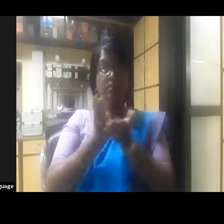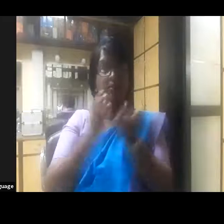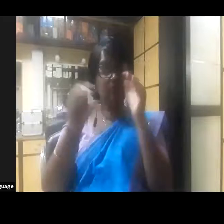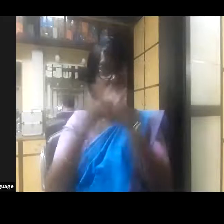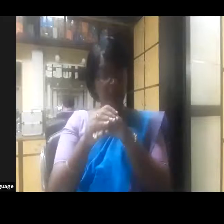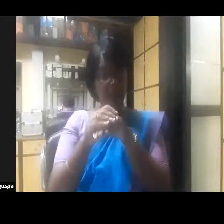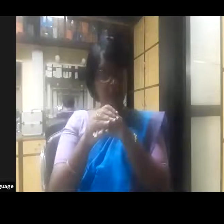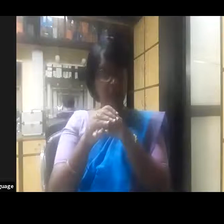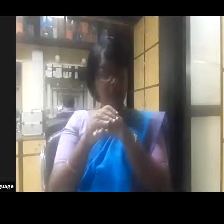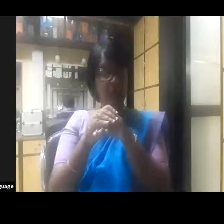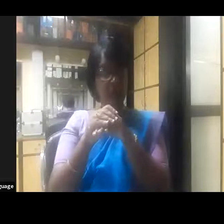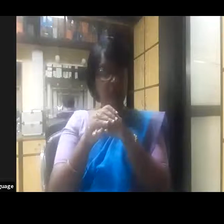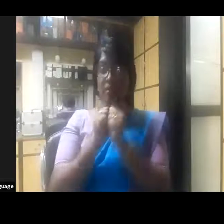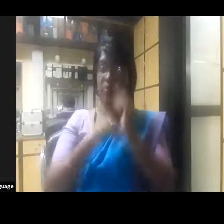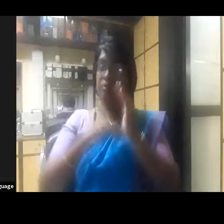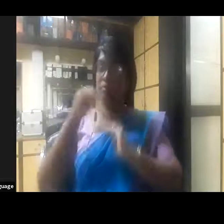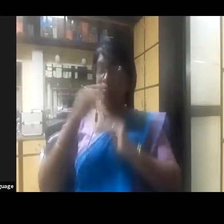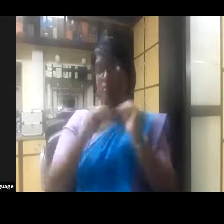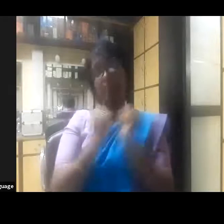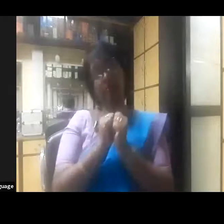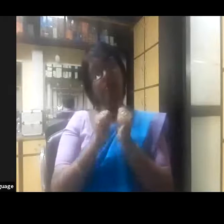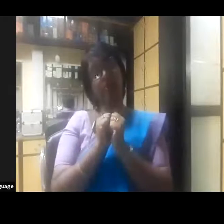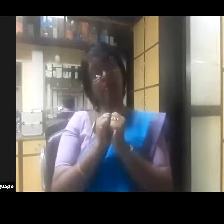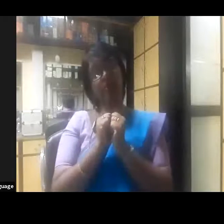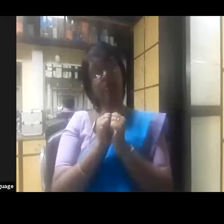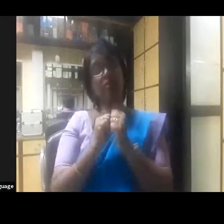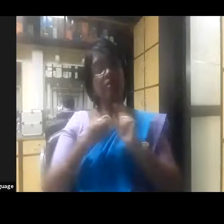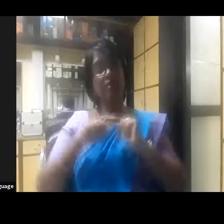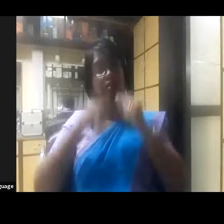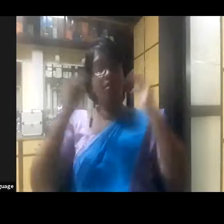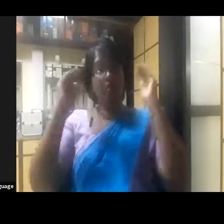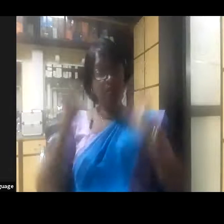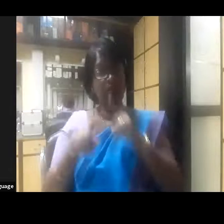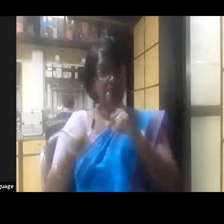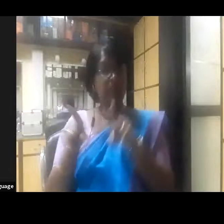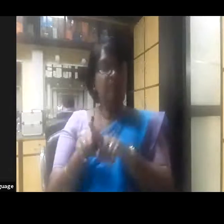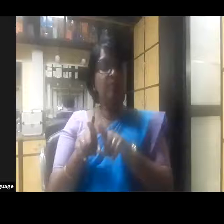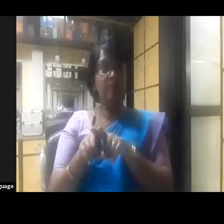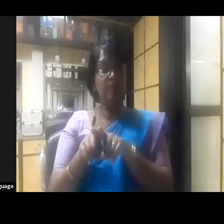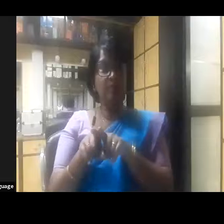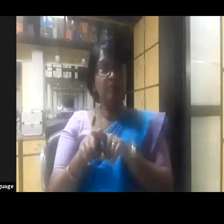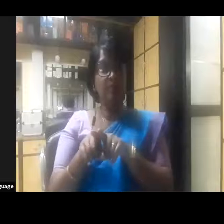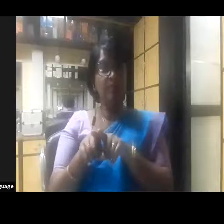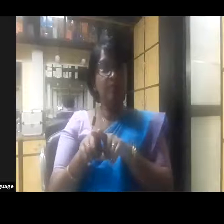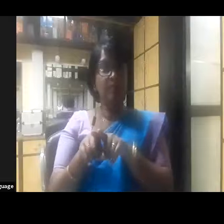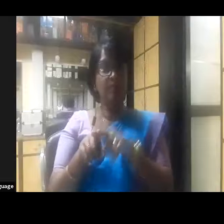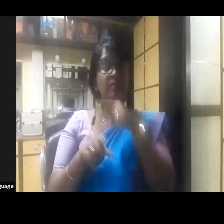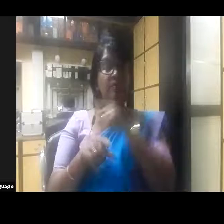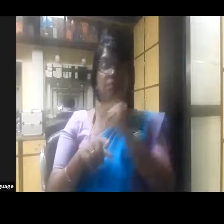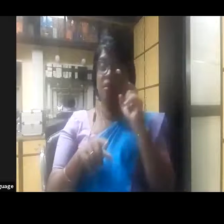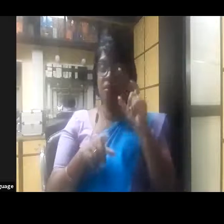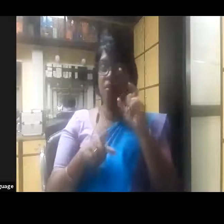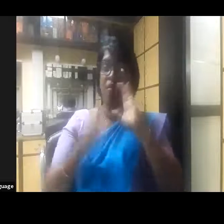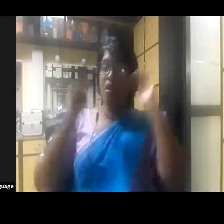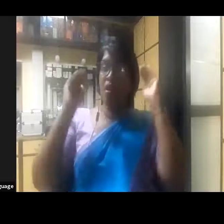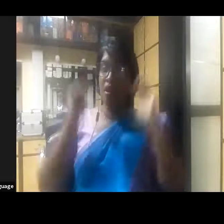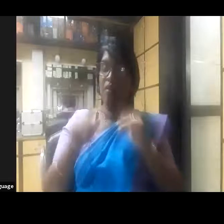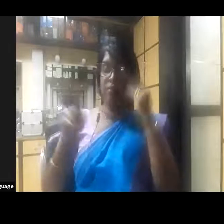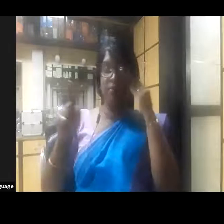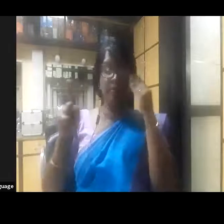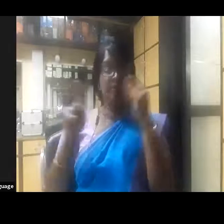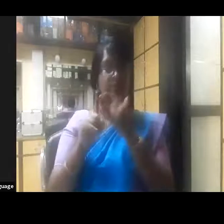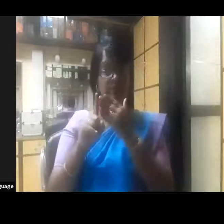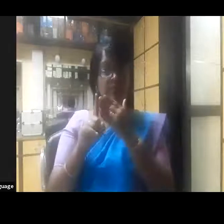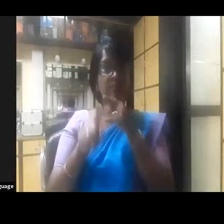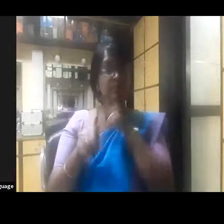the 2008 baseline. Deep decarbonization will require financial incentives and